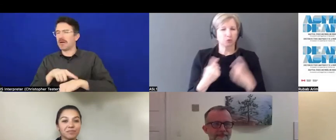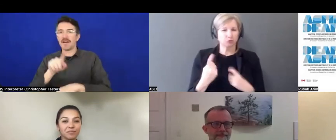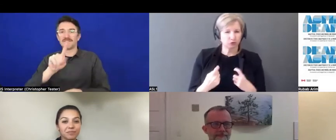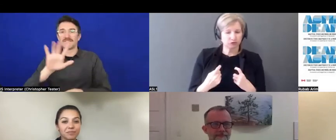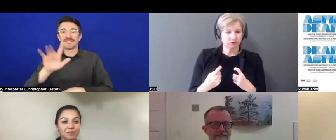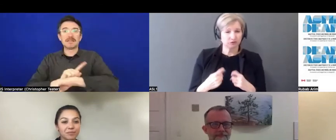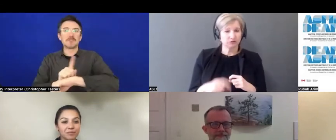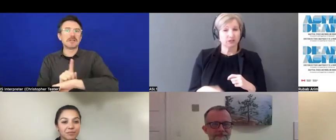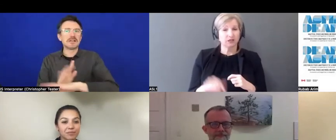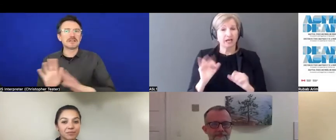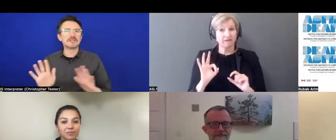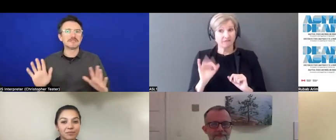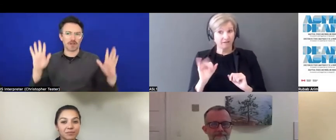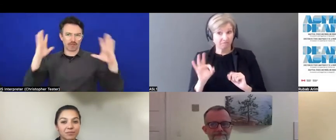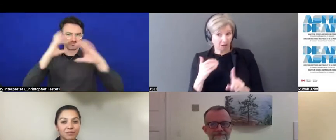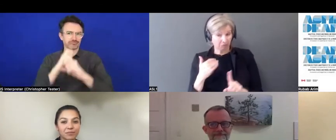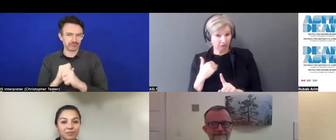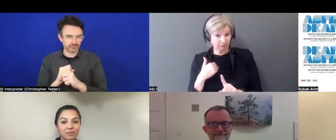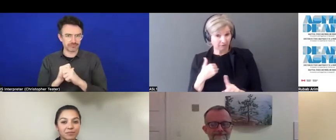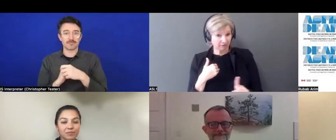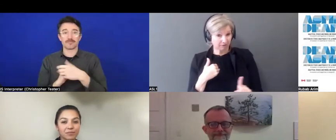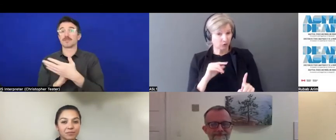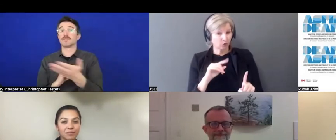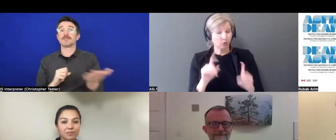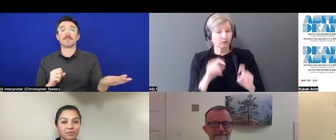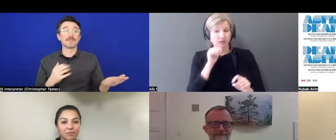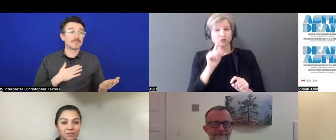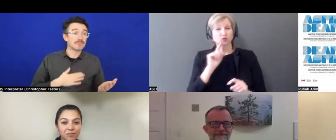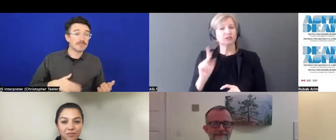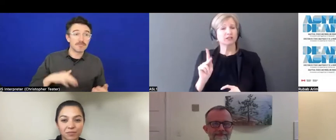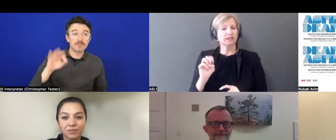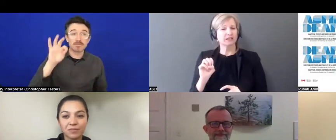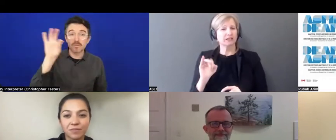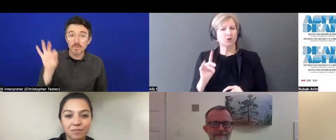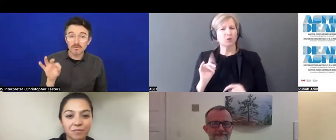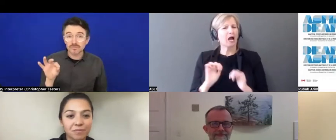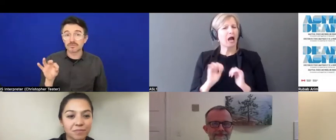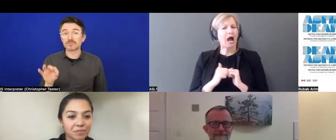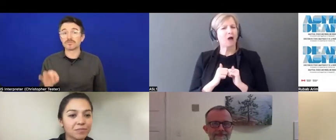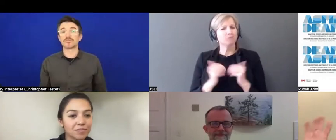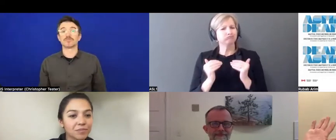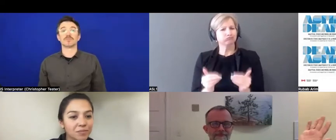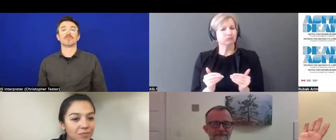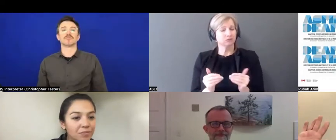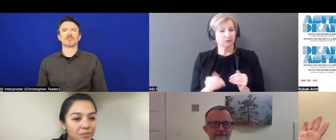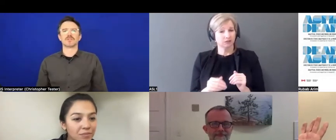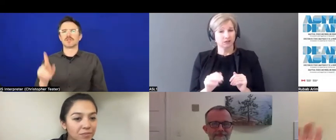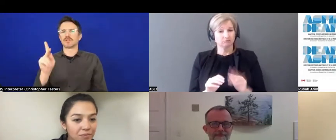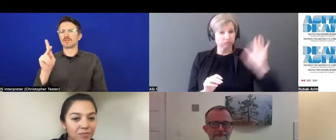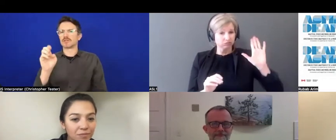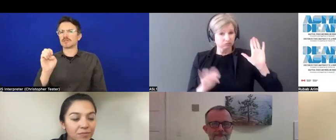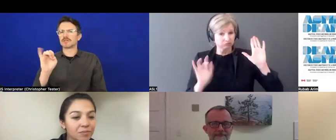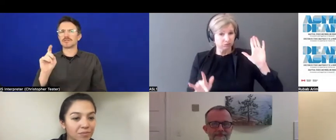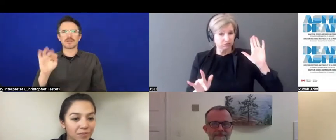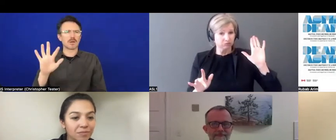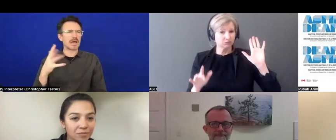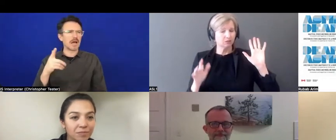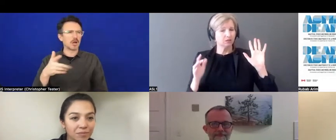if folks have questions, I'm not sure, Kiko, how you'd like to do this. People use the hand raising